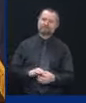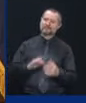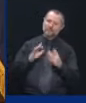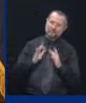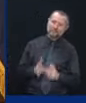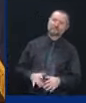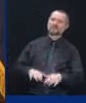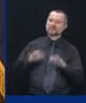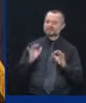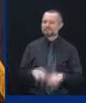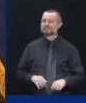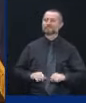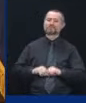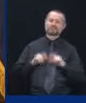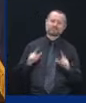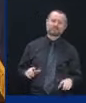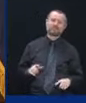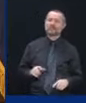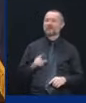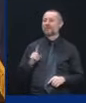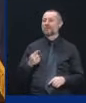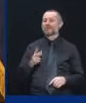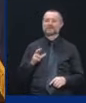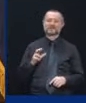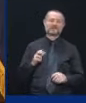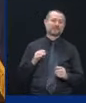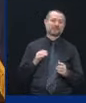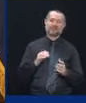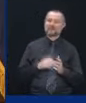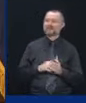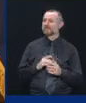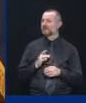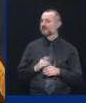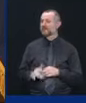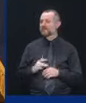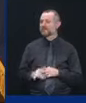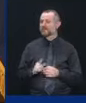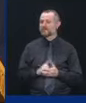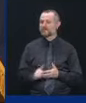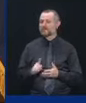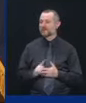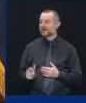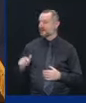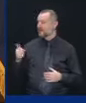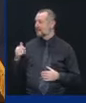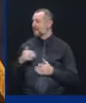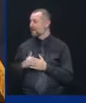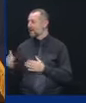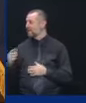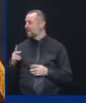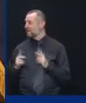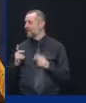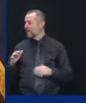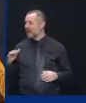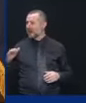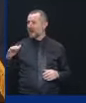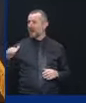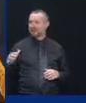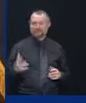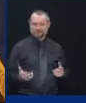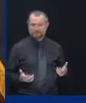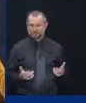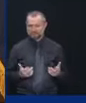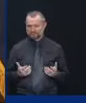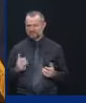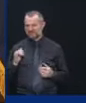there are only 300,000 doses and 10 million people chasing the 300,000 doses. That's the